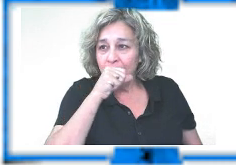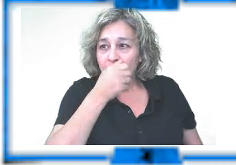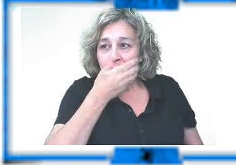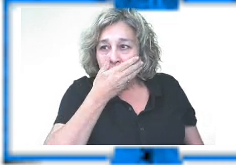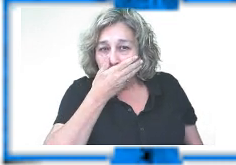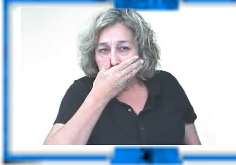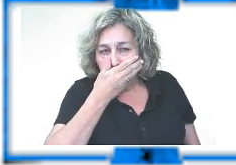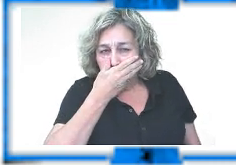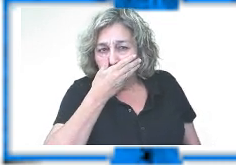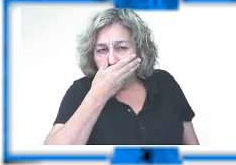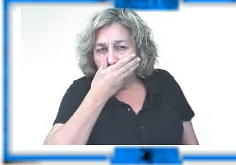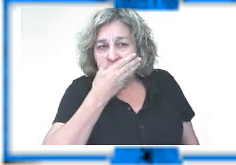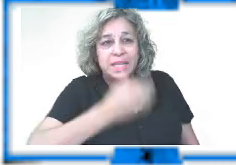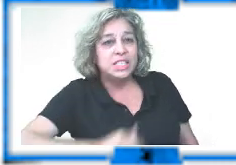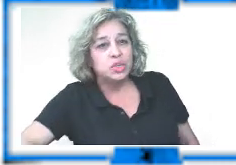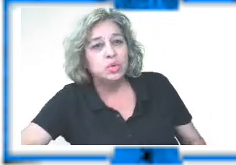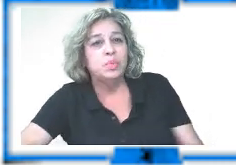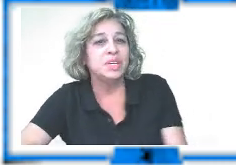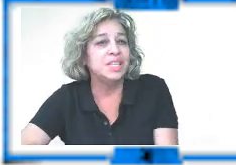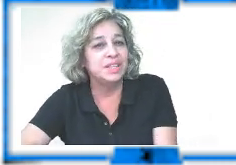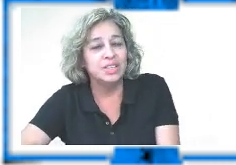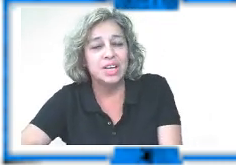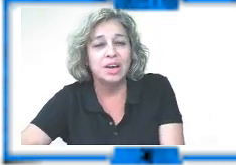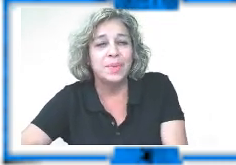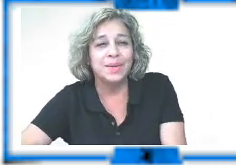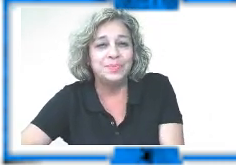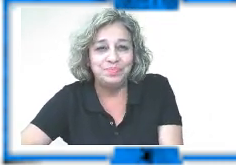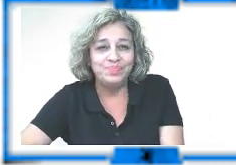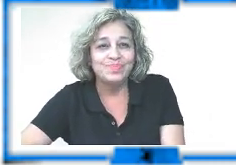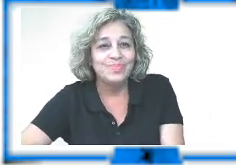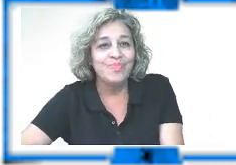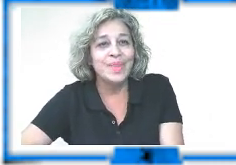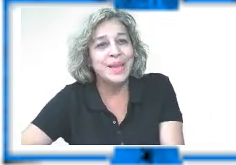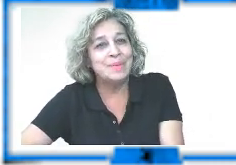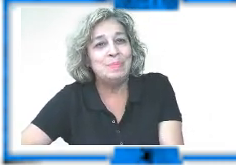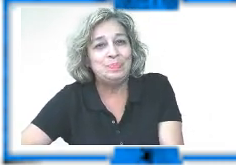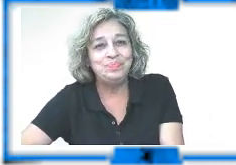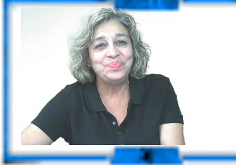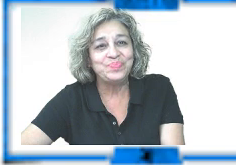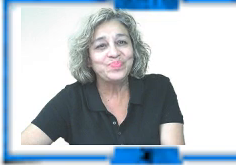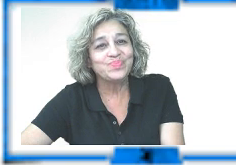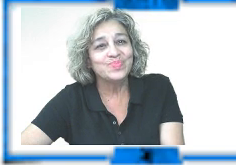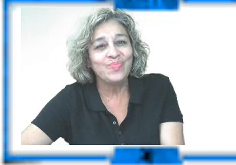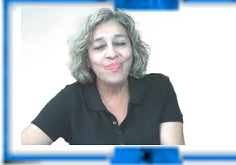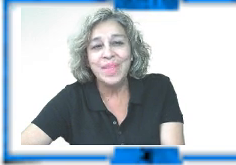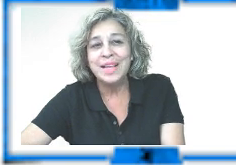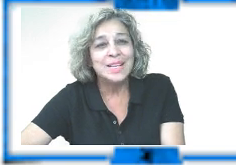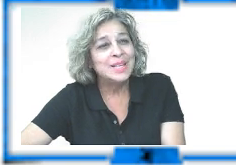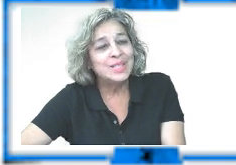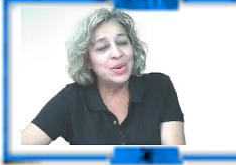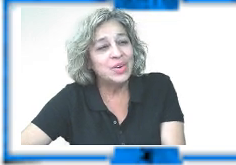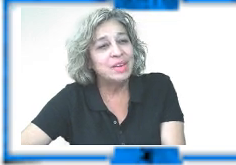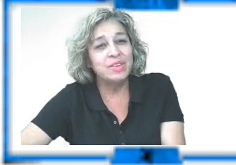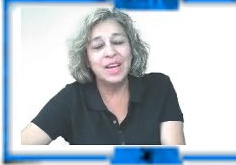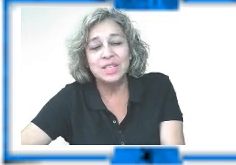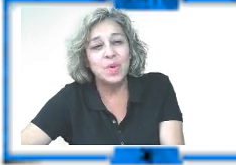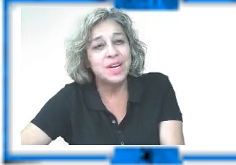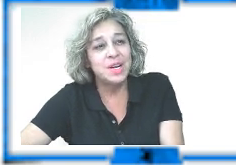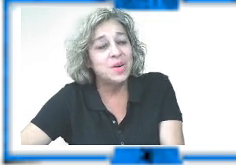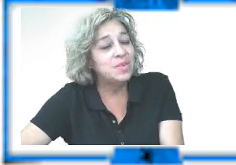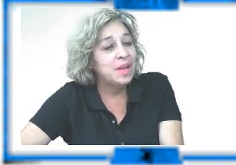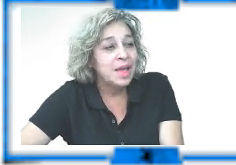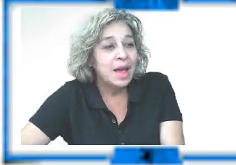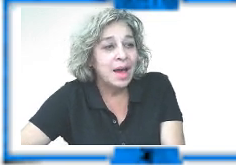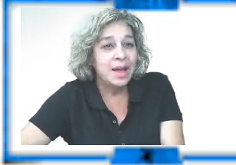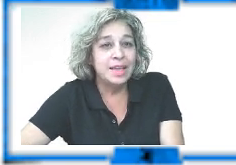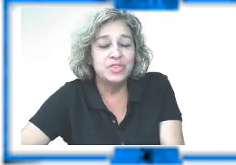books, in school books, and they'll talk about him. So if you guys want to